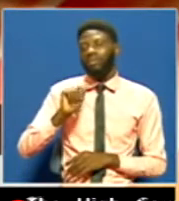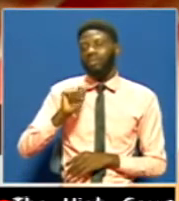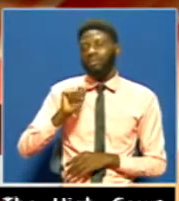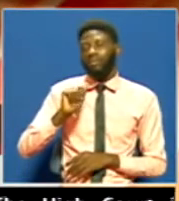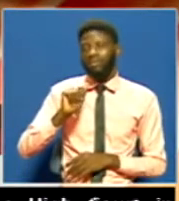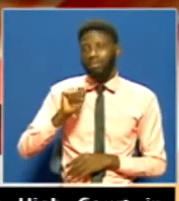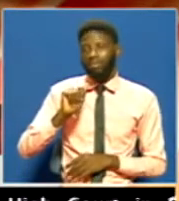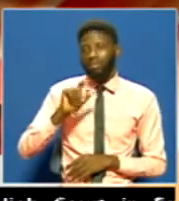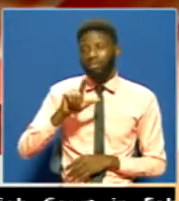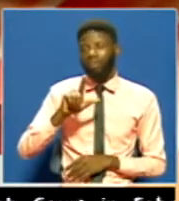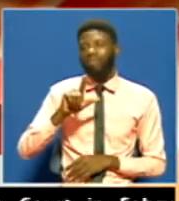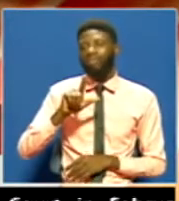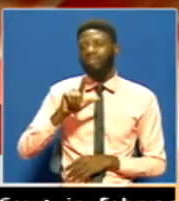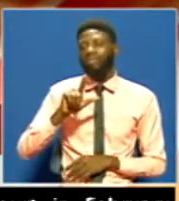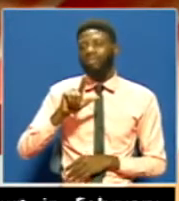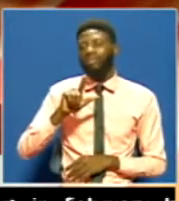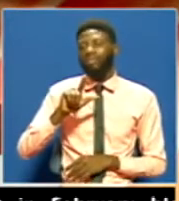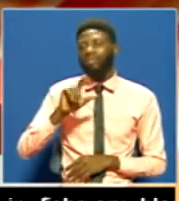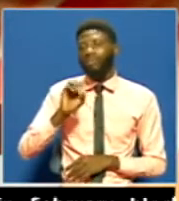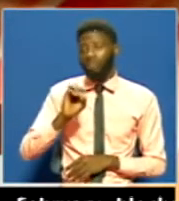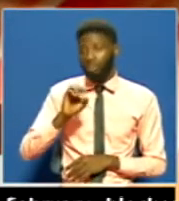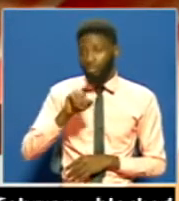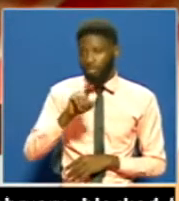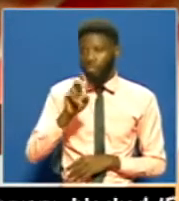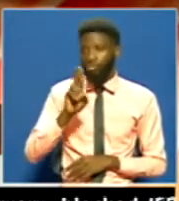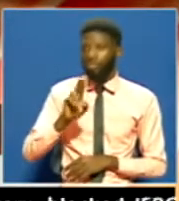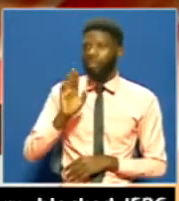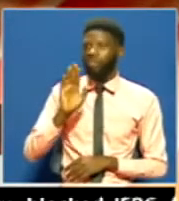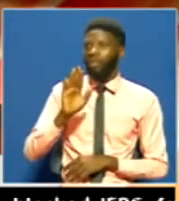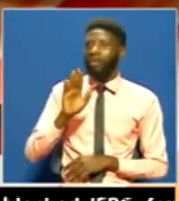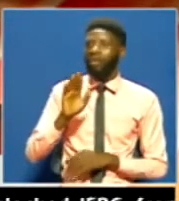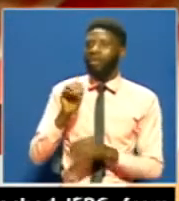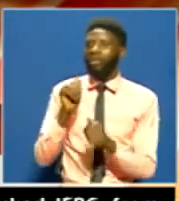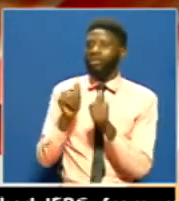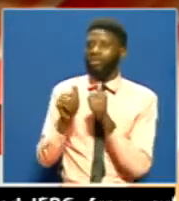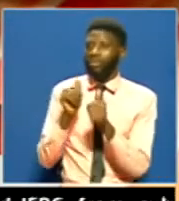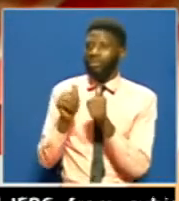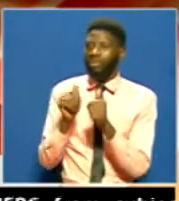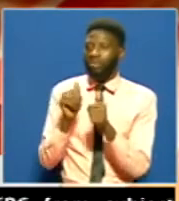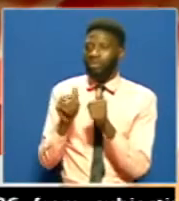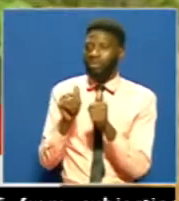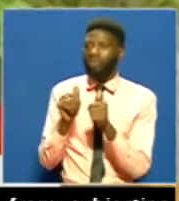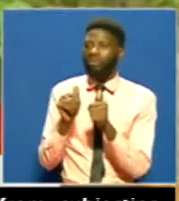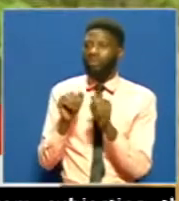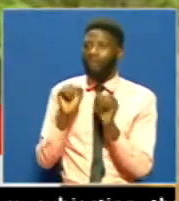using modern biotechnology that is resistant to the cassava brown streak disease.